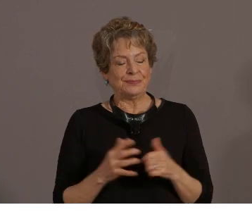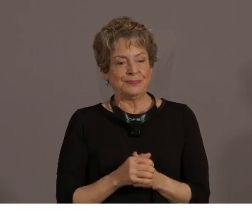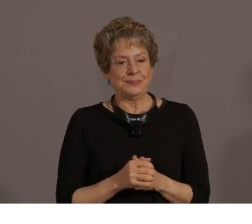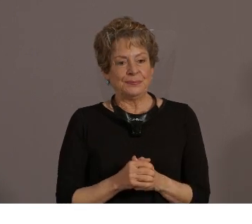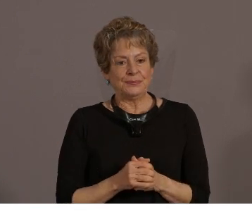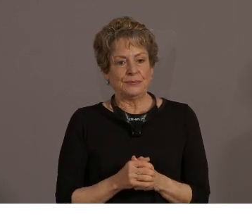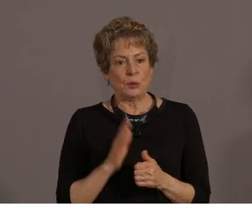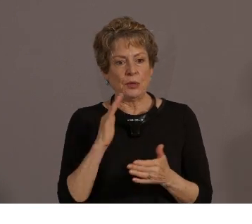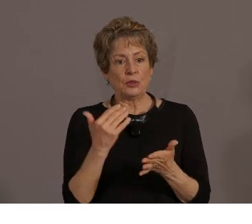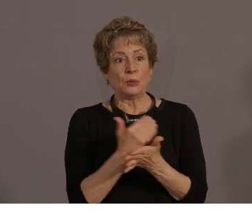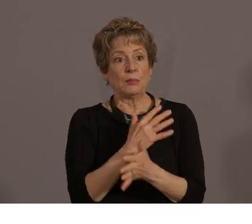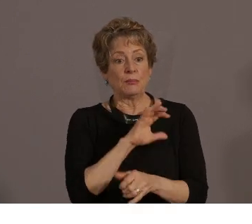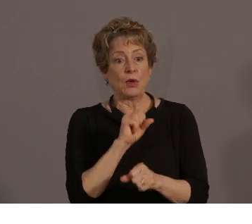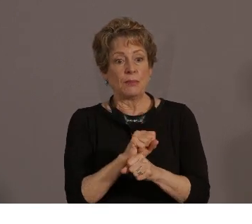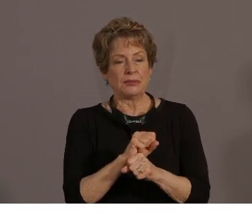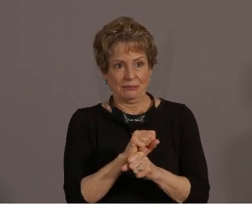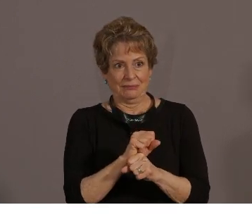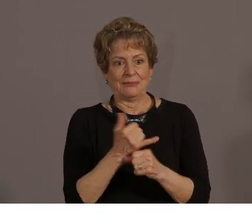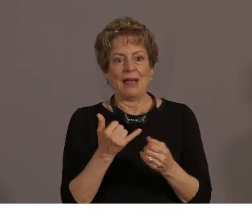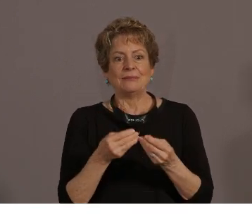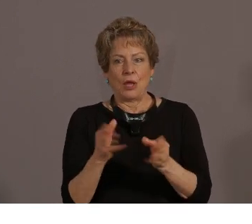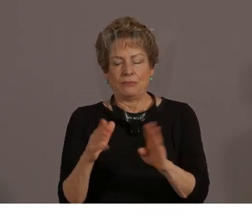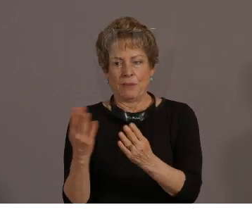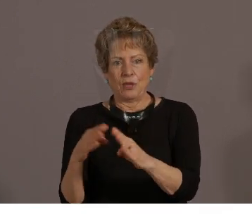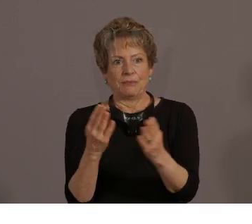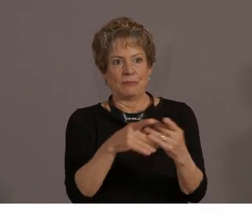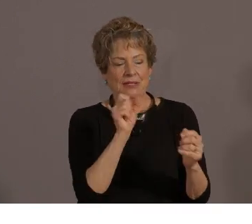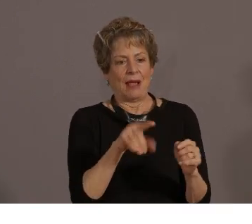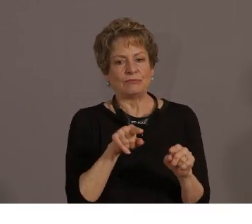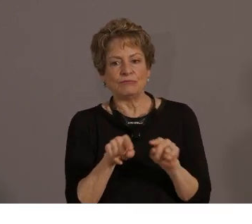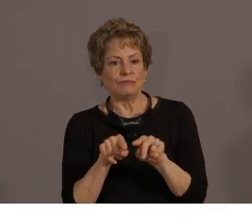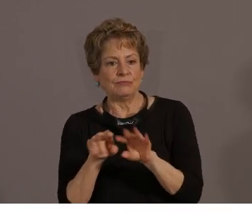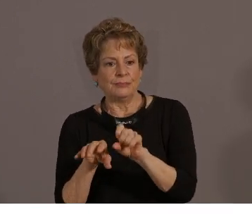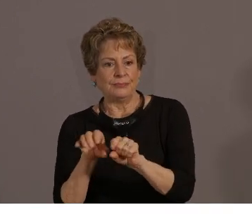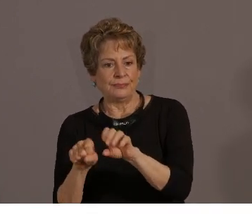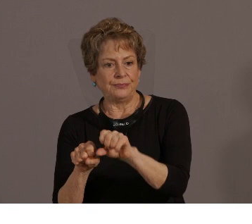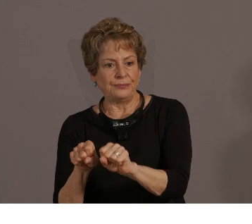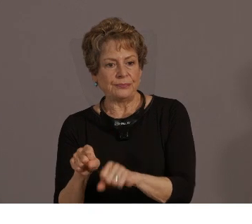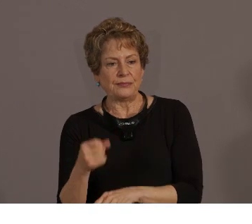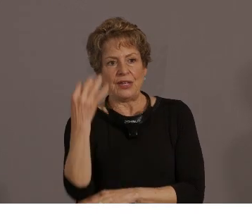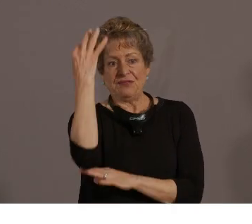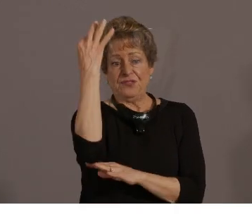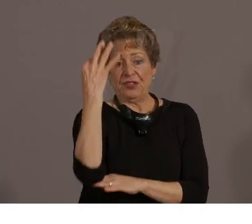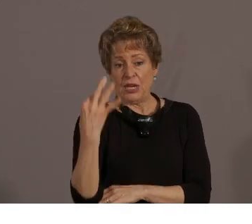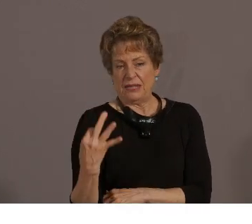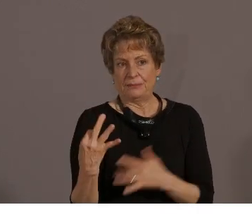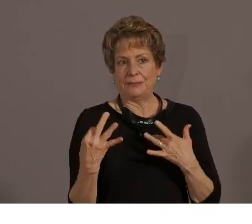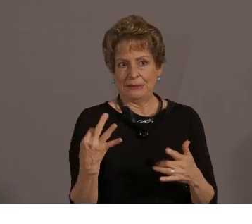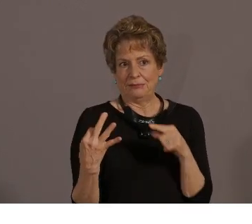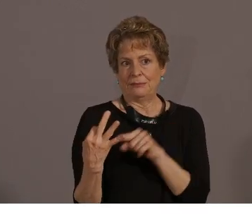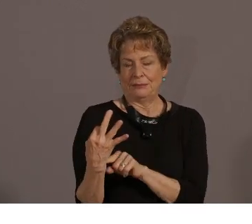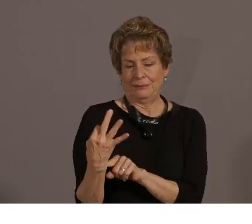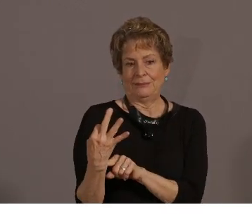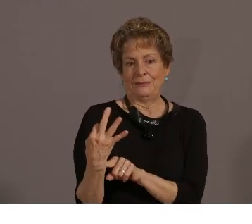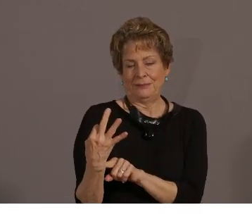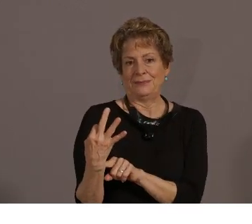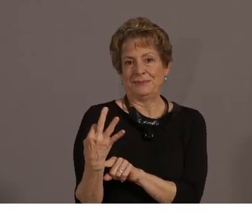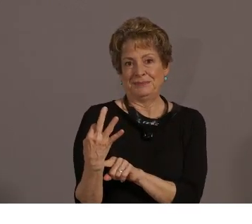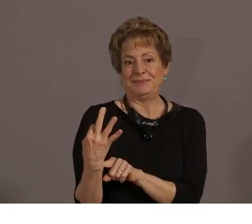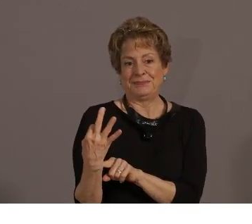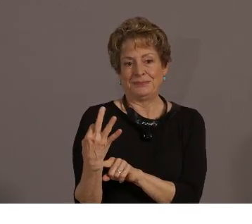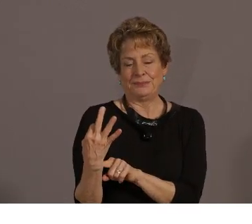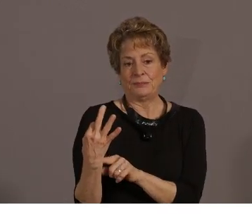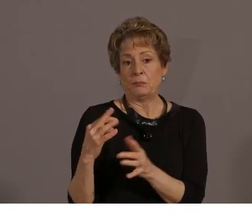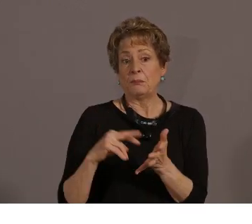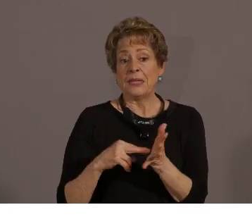for vaccination at our state sites every Friday. That will include appointments for the upcoming week,